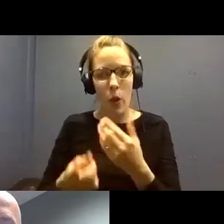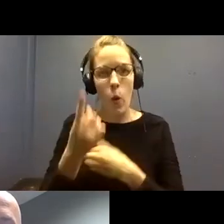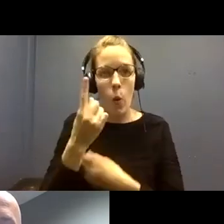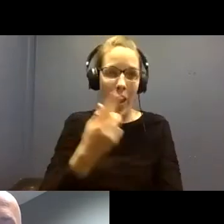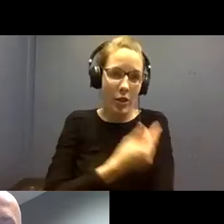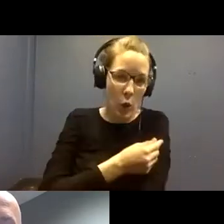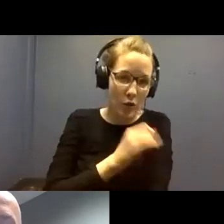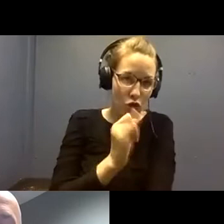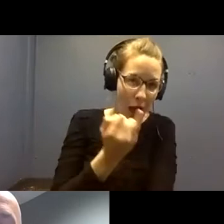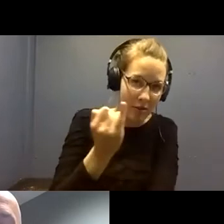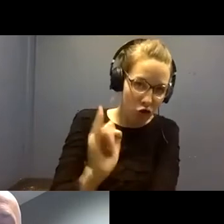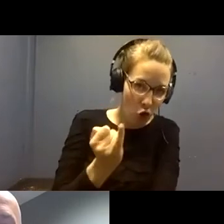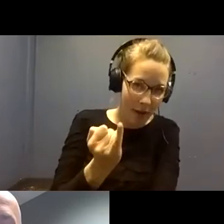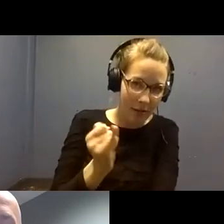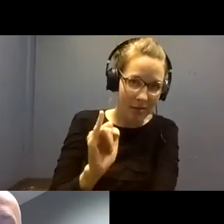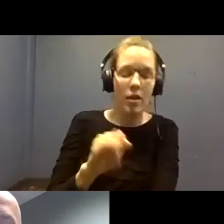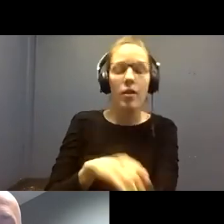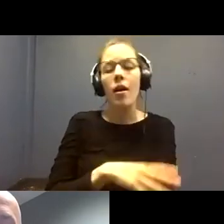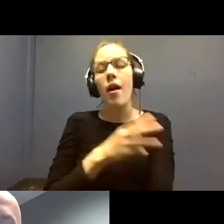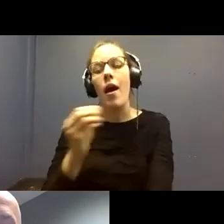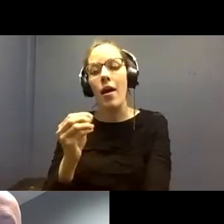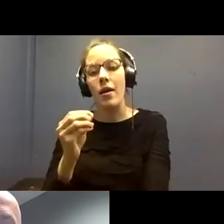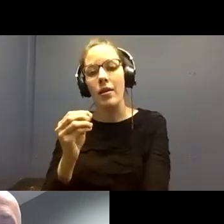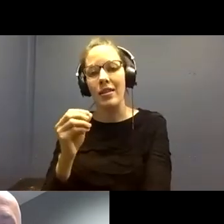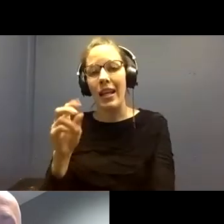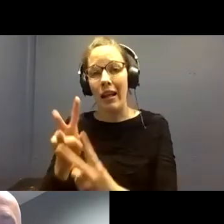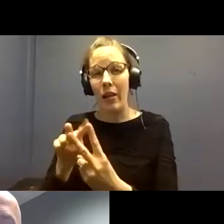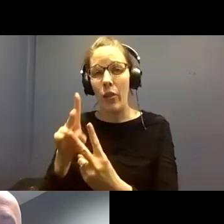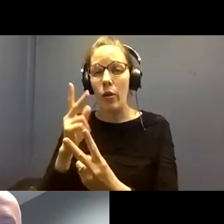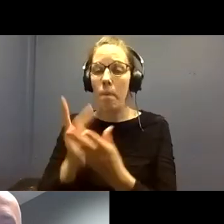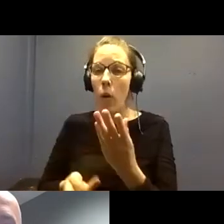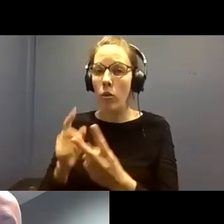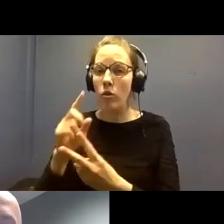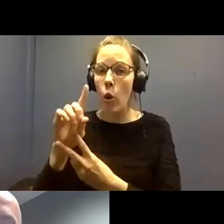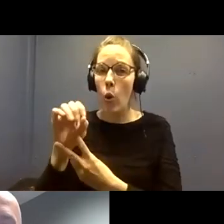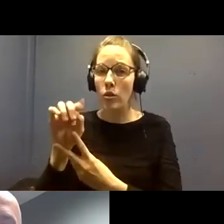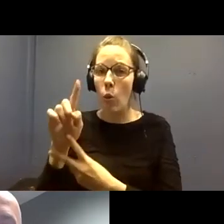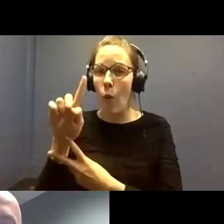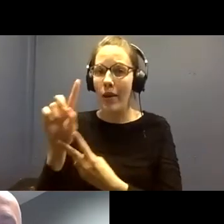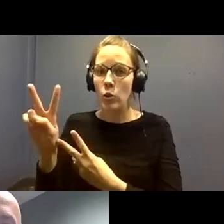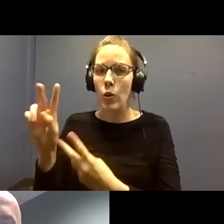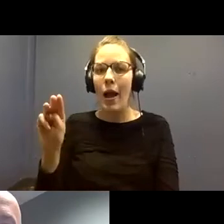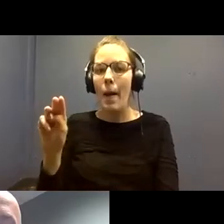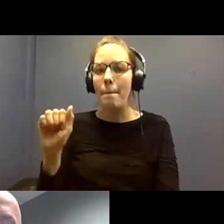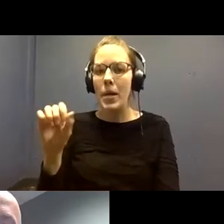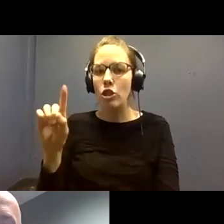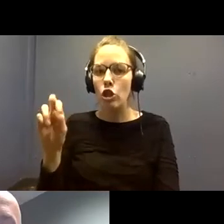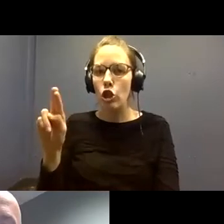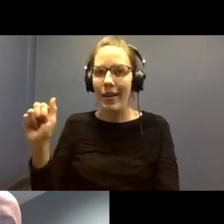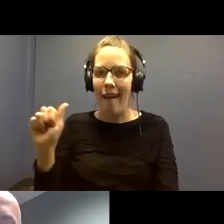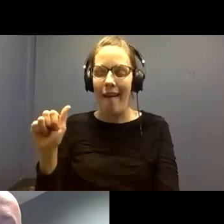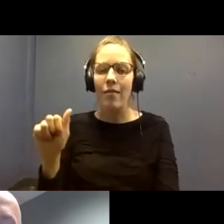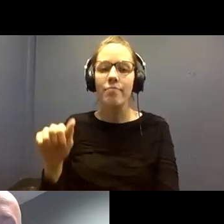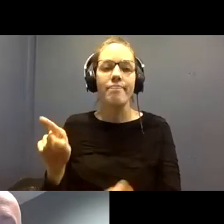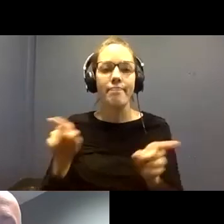Johnson & Johnson vaccine and either dose 1 or dose 2 of the Moderna vaccine.